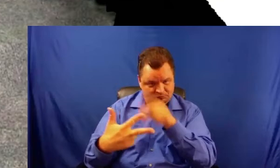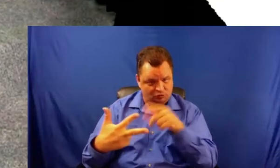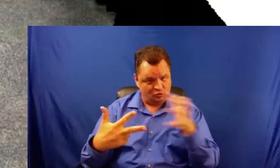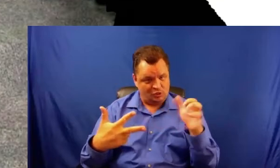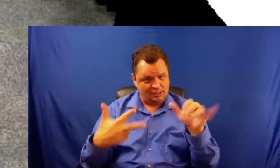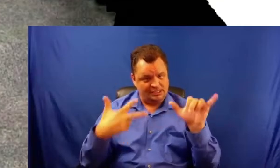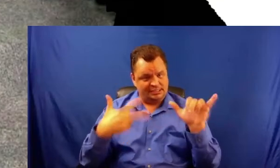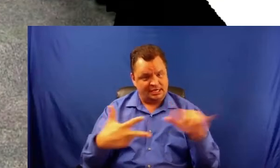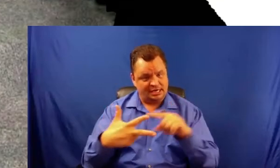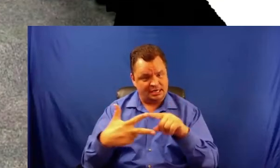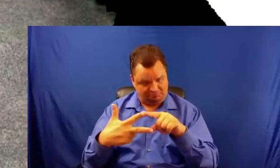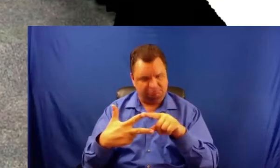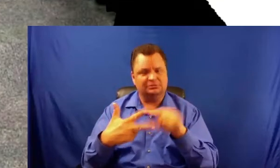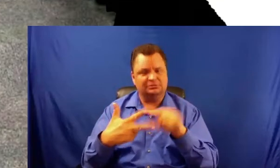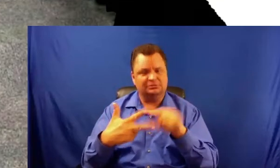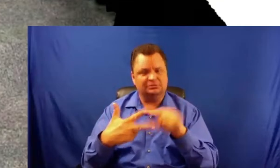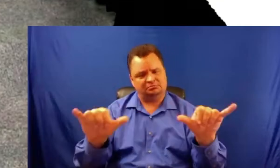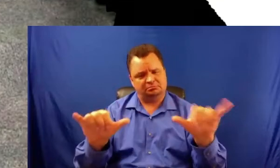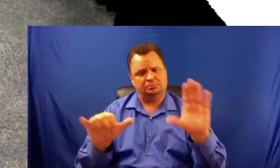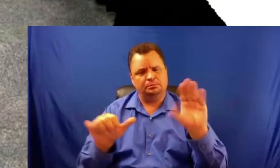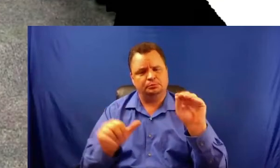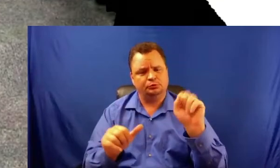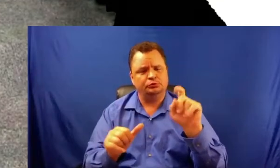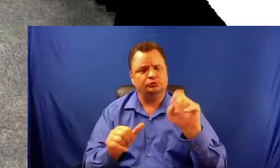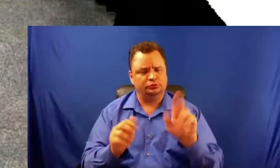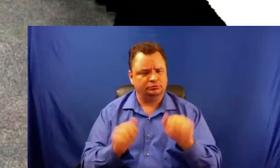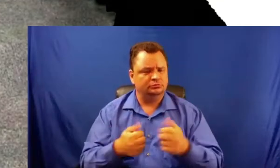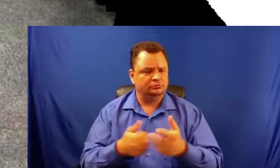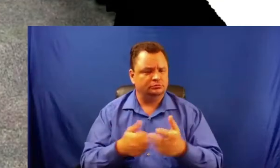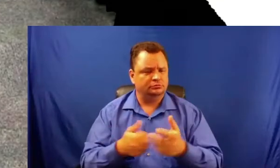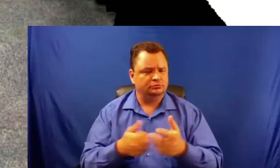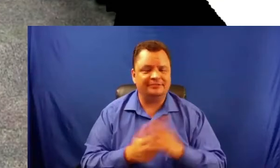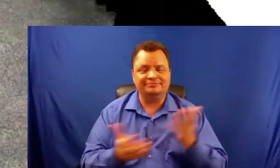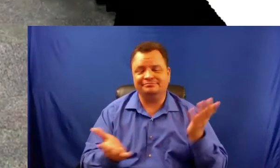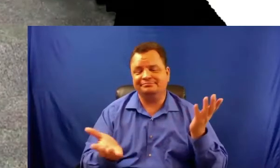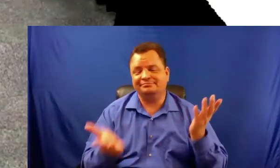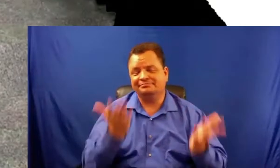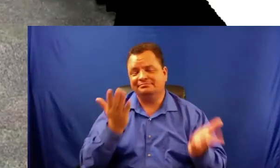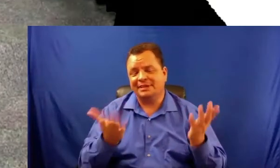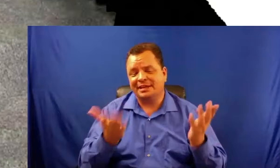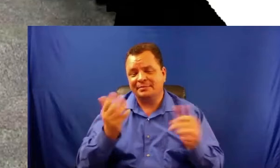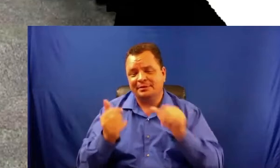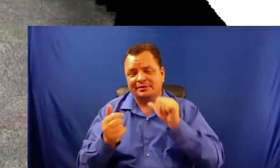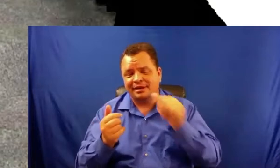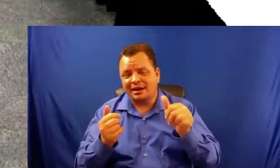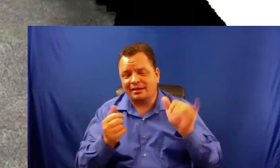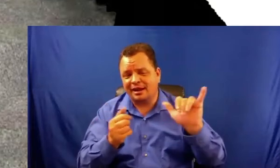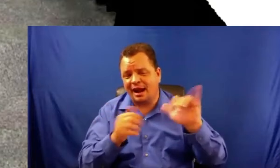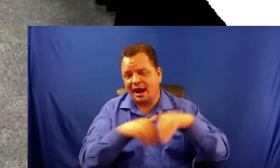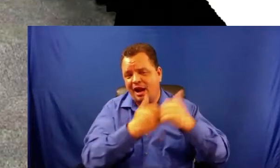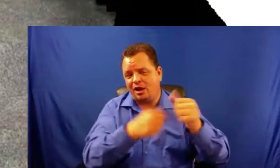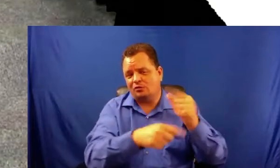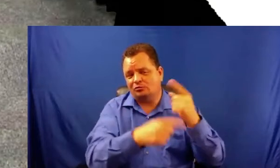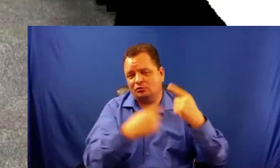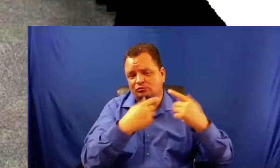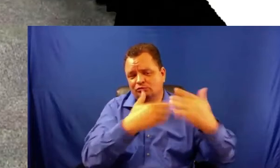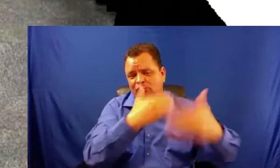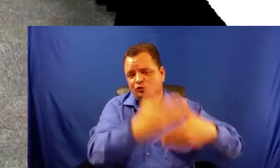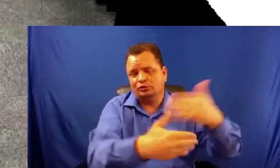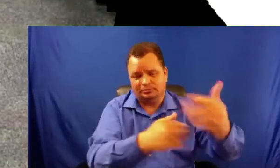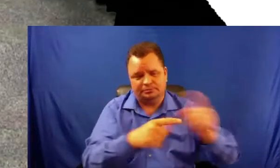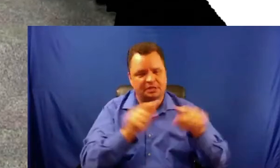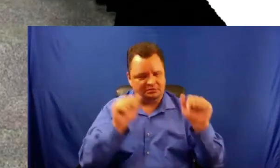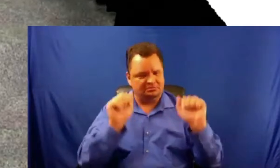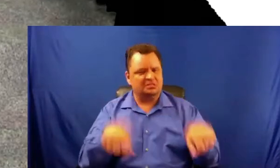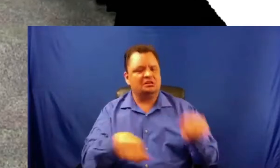haven't necessarily been enrolled. And so making sure that these lives are covered for access to that vaccine. And